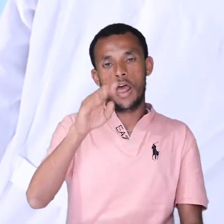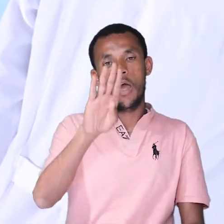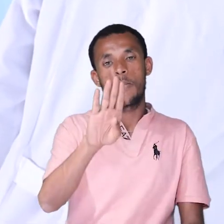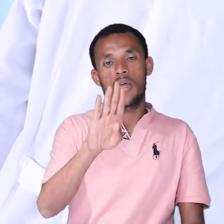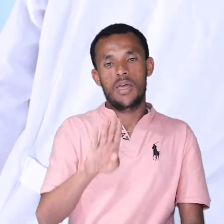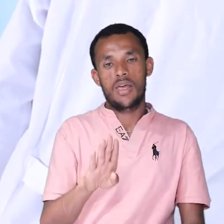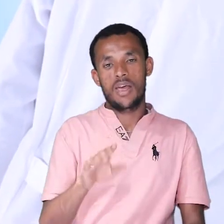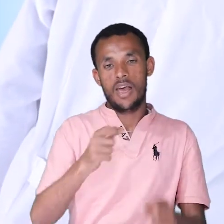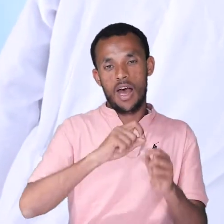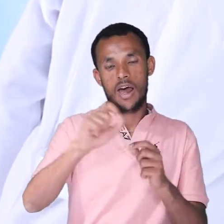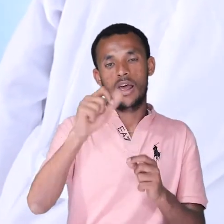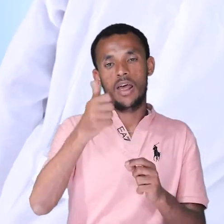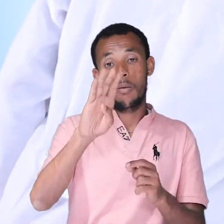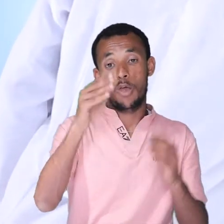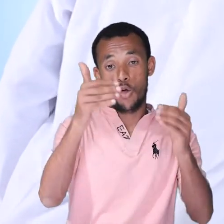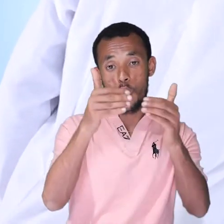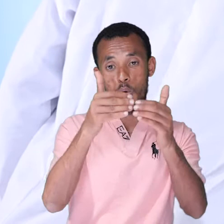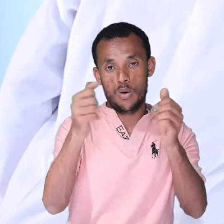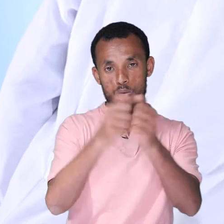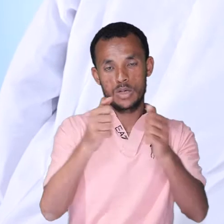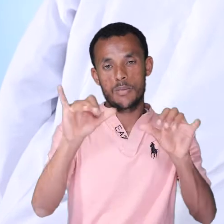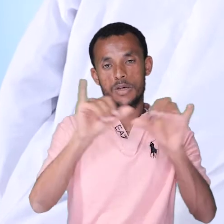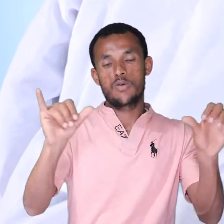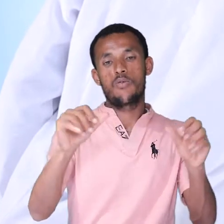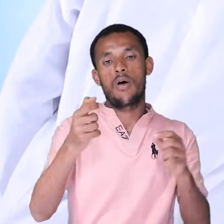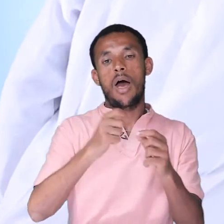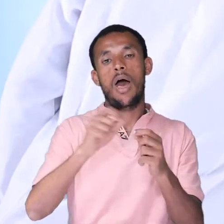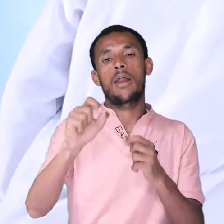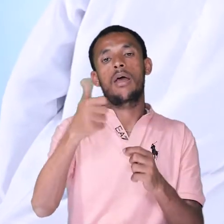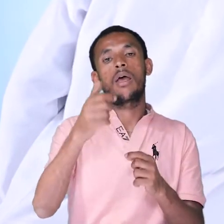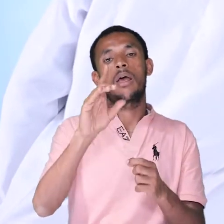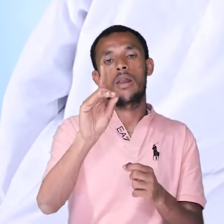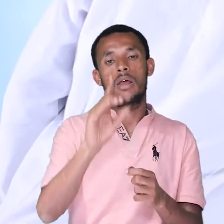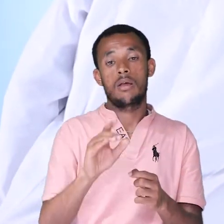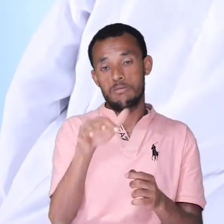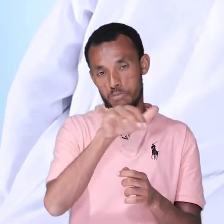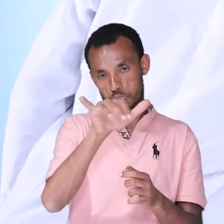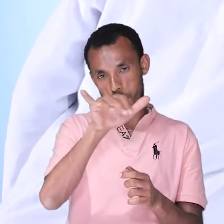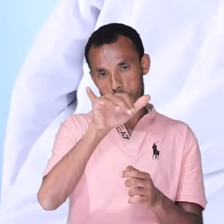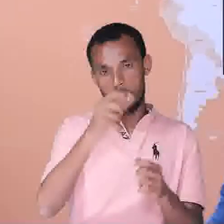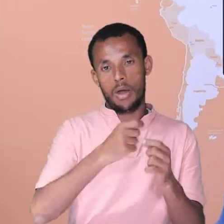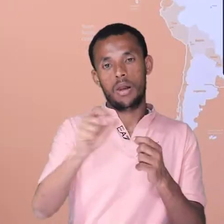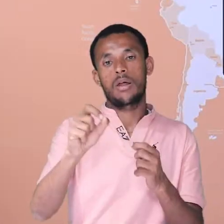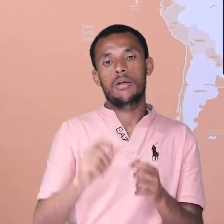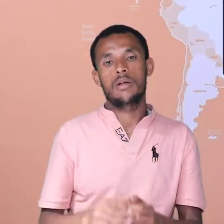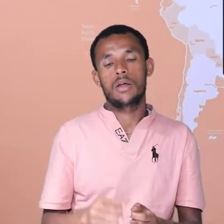AB, arc AB equals with measure of arc AB. That means the same arc here.